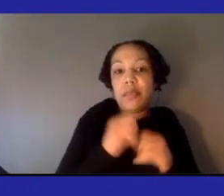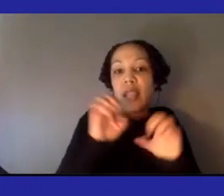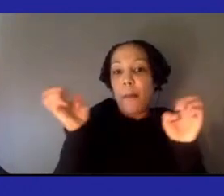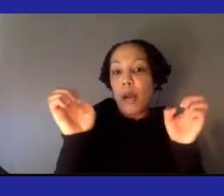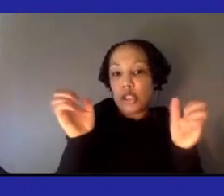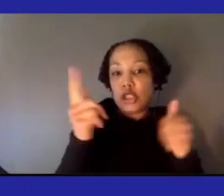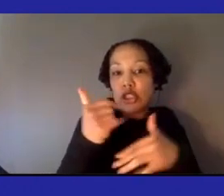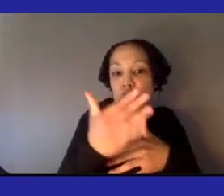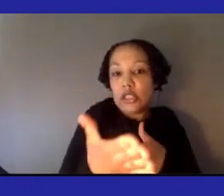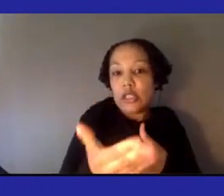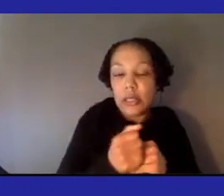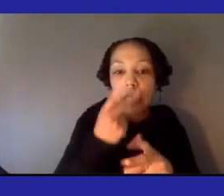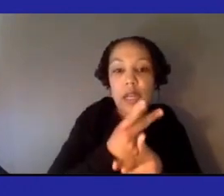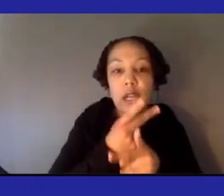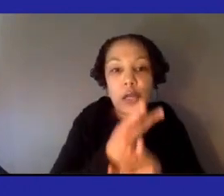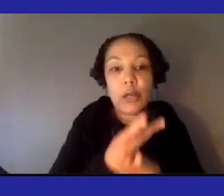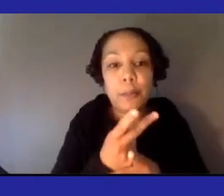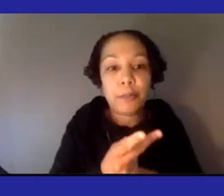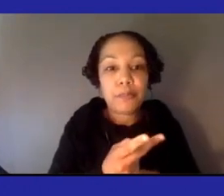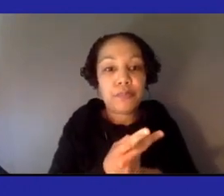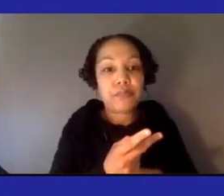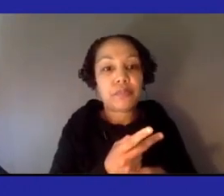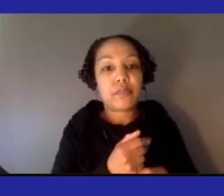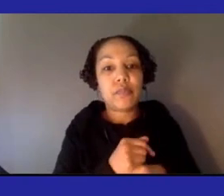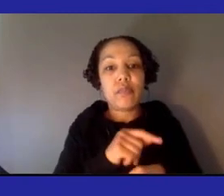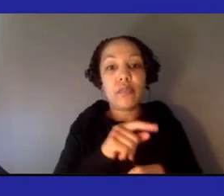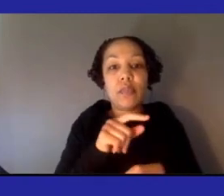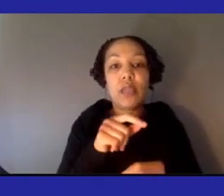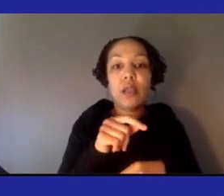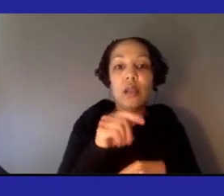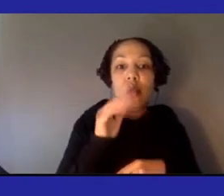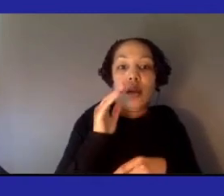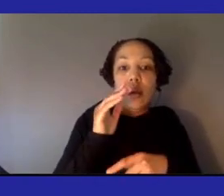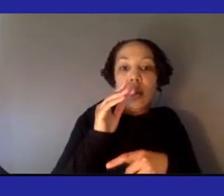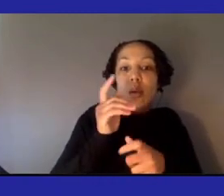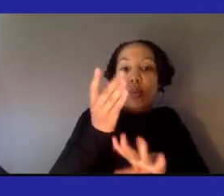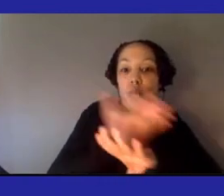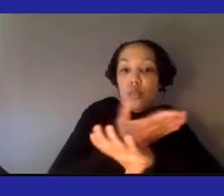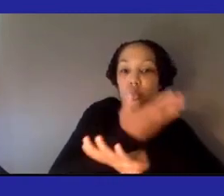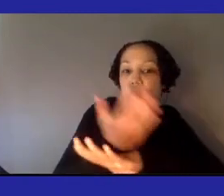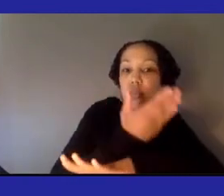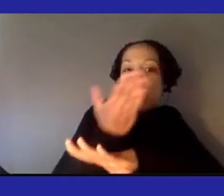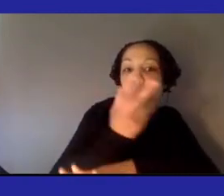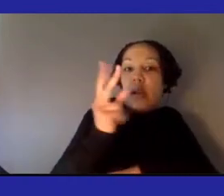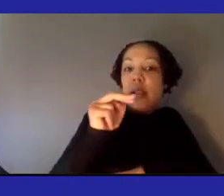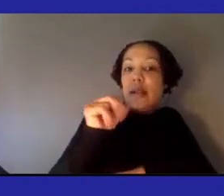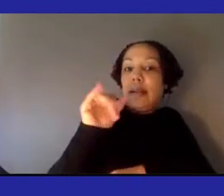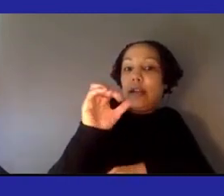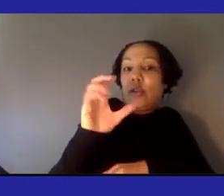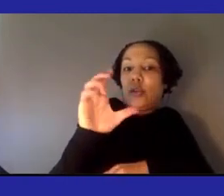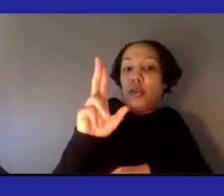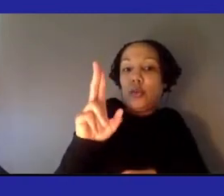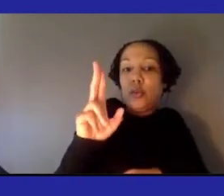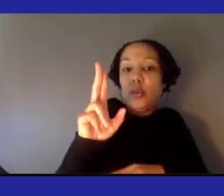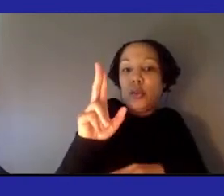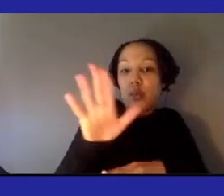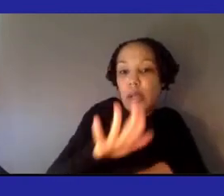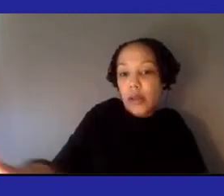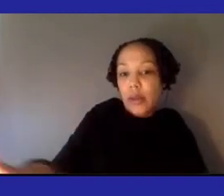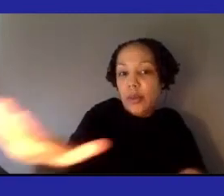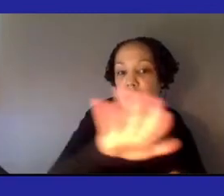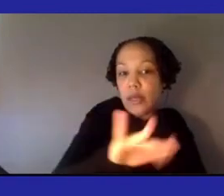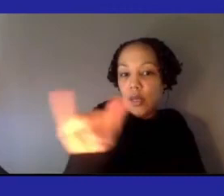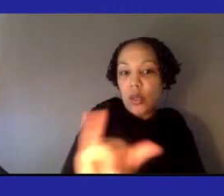sign-off on the renovated NICU space. It's expected to reopen between spring and the summer of 2024. Woodhull